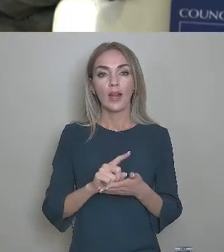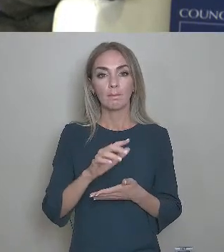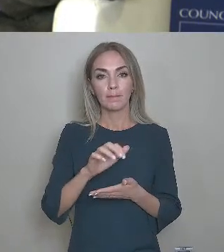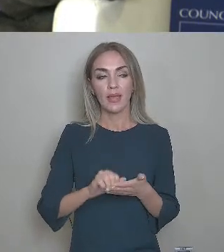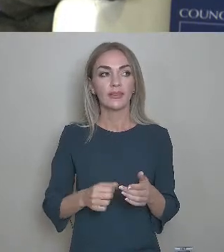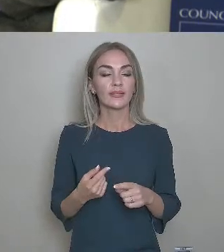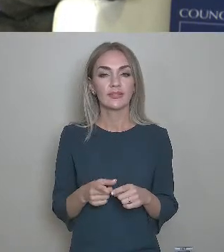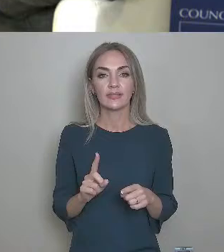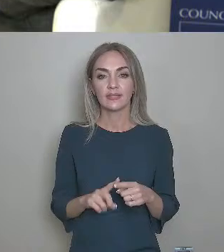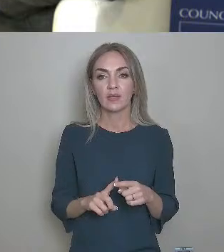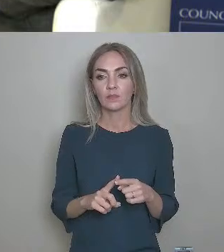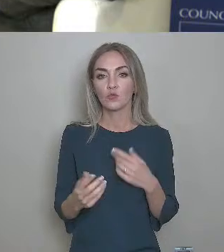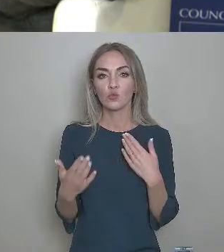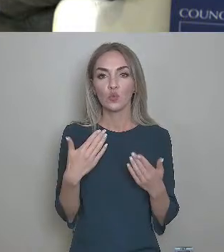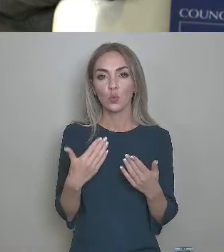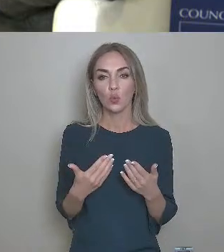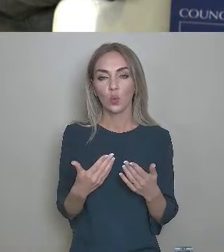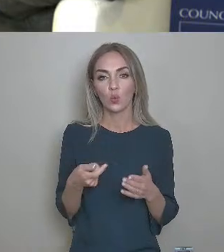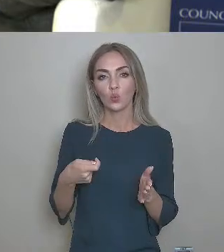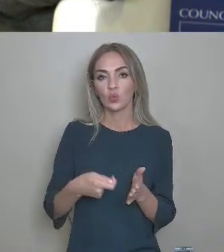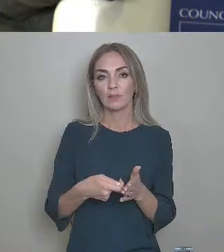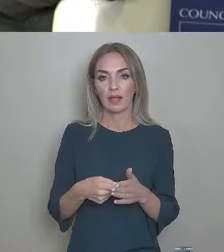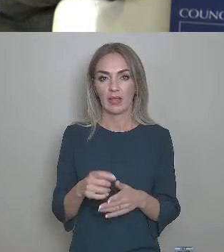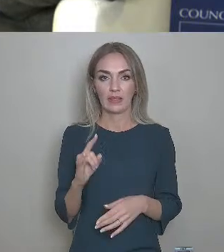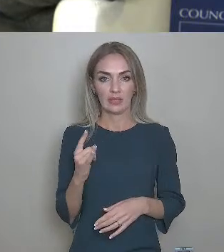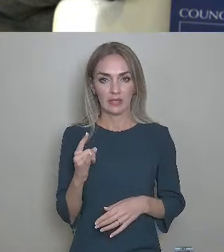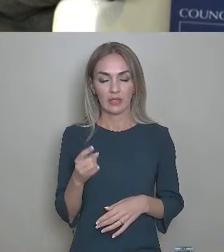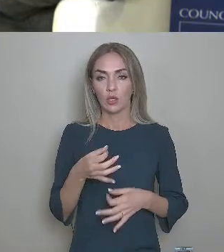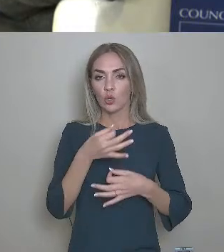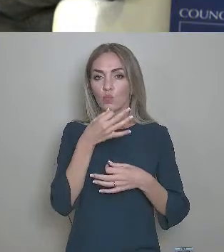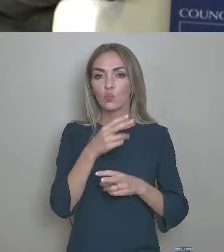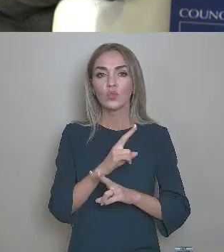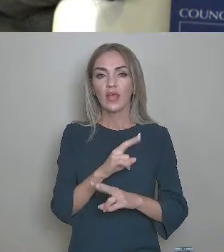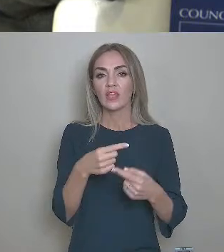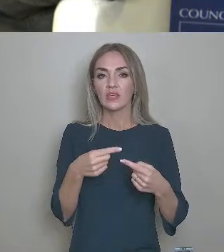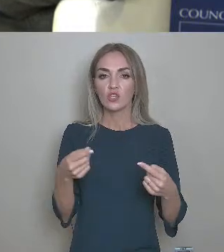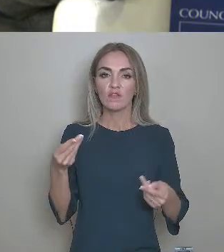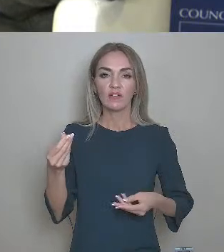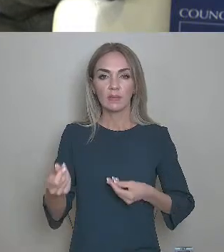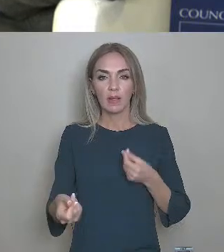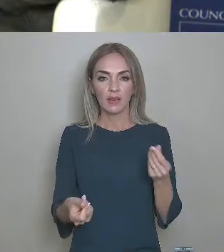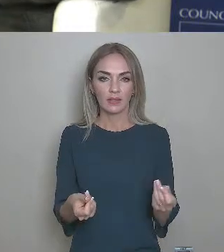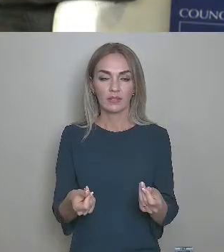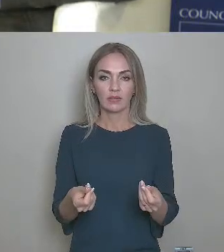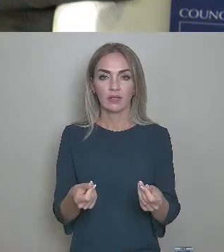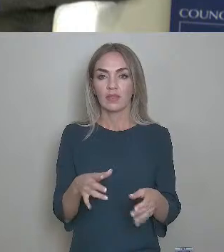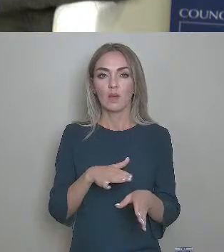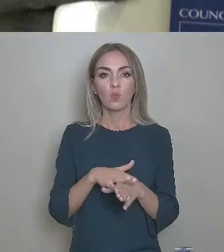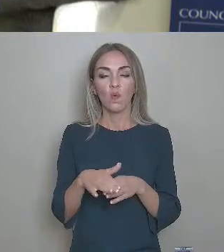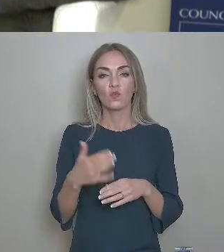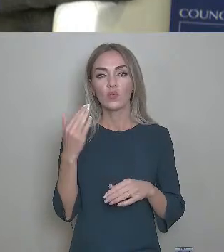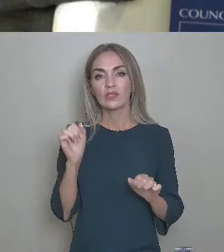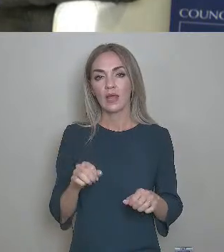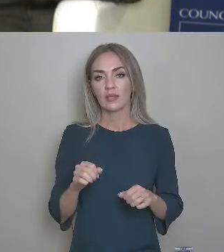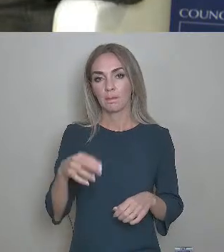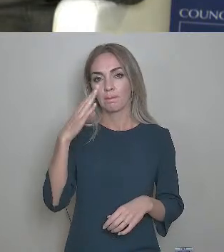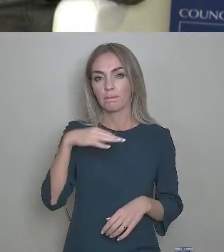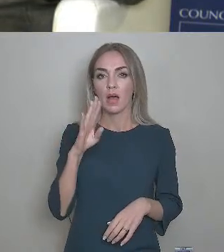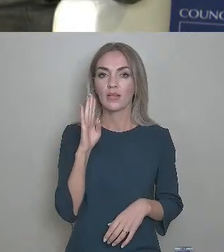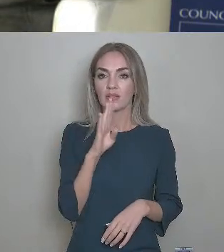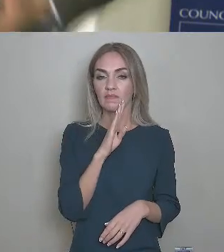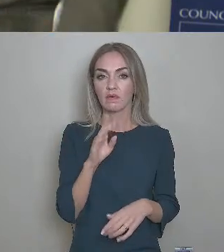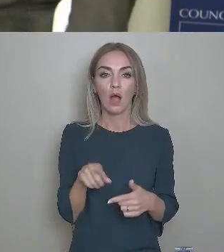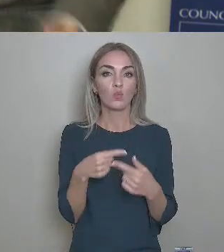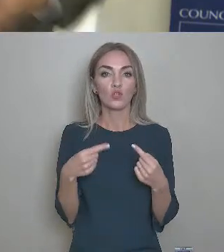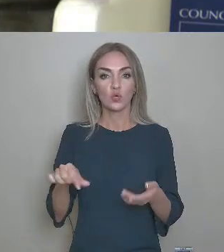not the story. When it's alimony, that's the child care money. Any other payments, whether that's